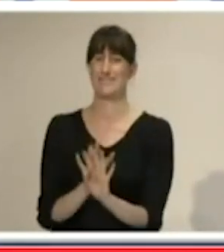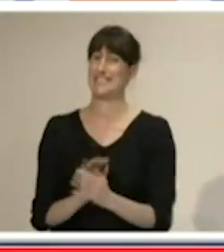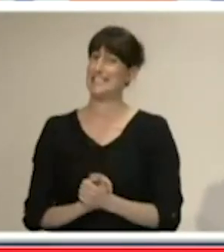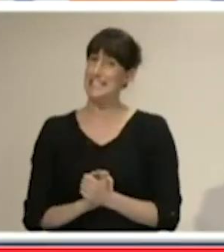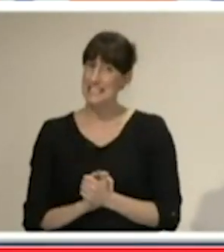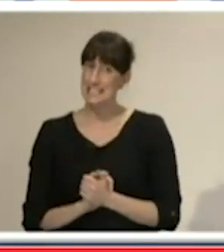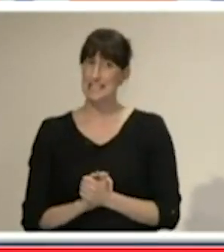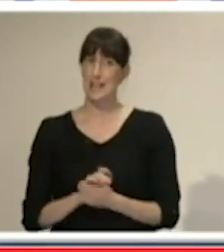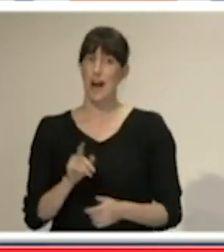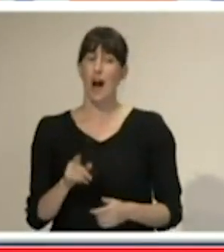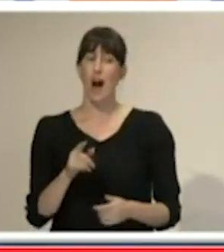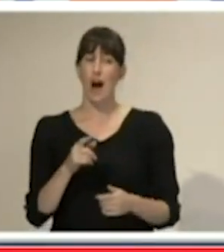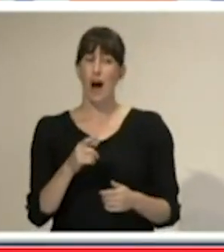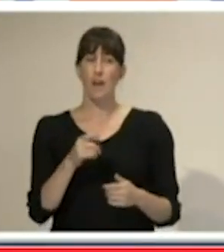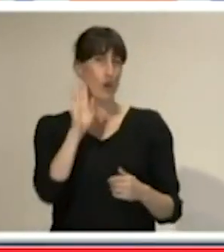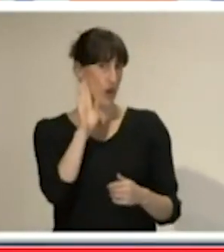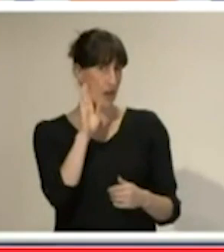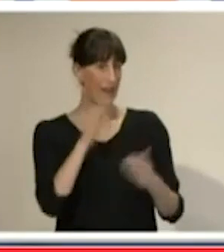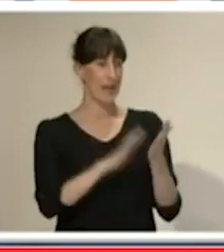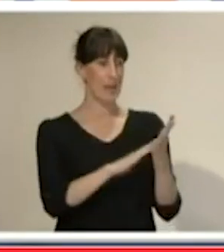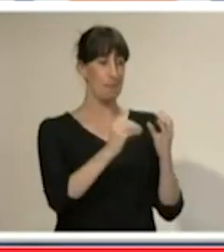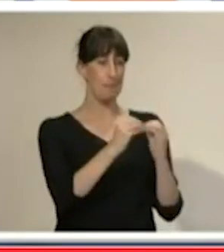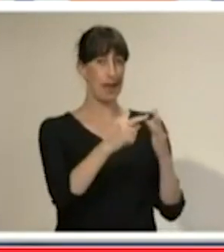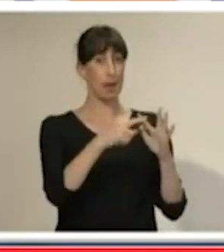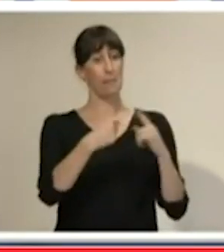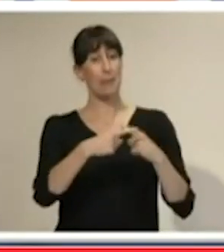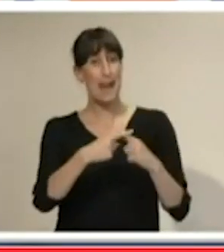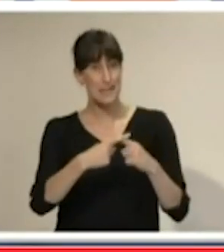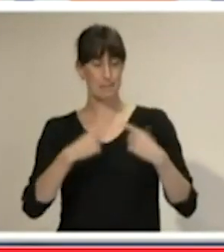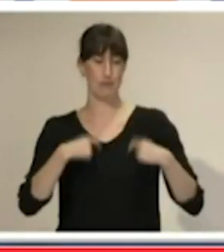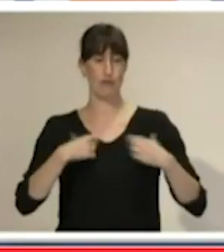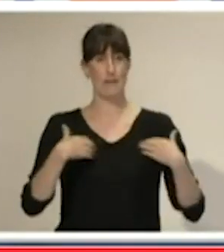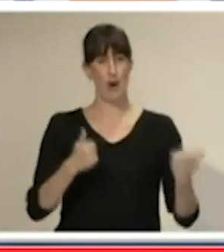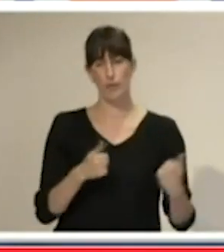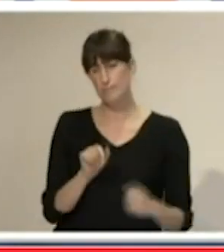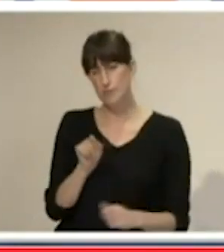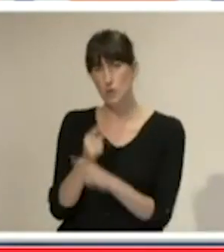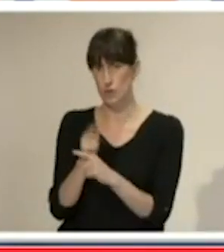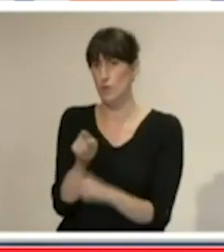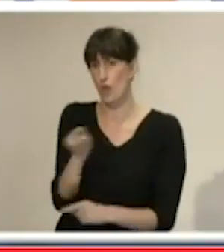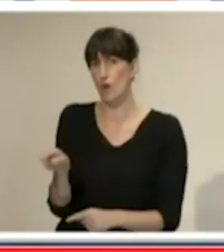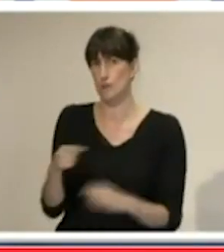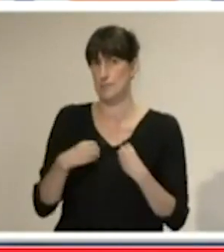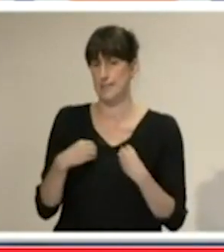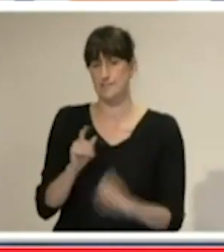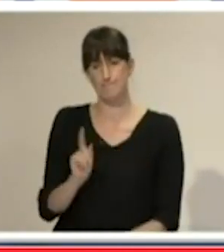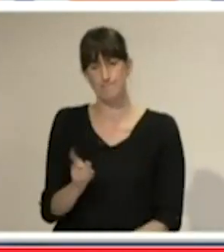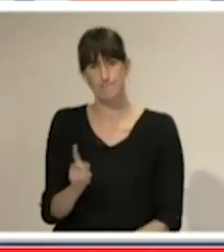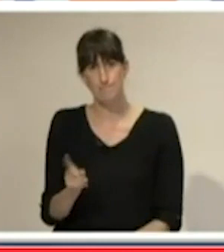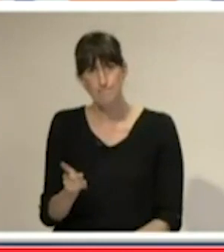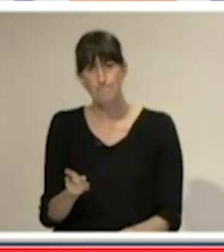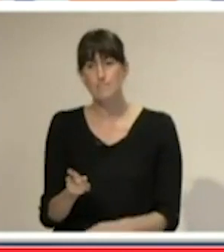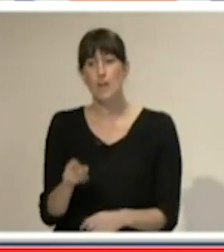have actively reached out to some of those businesses to make sure that they are working with them on the ground to improve